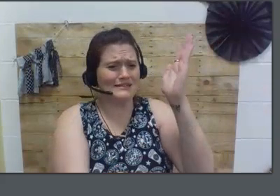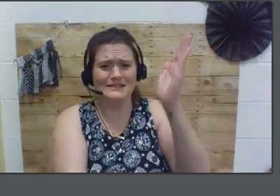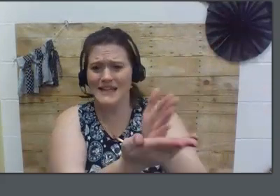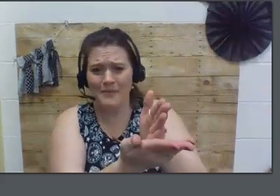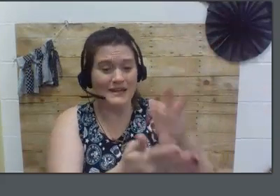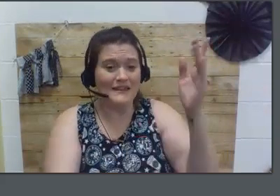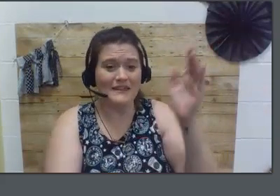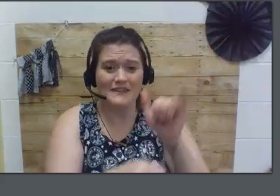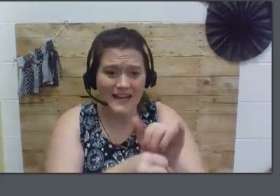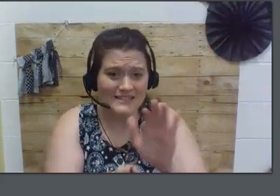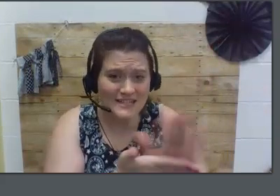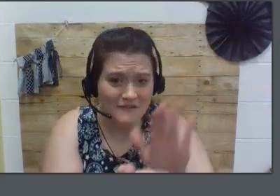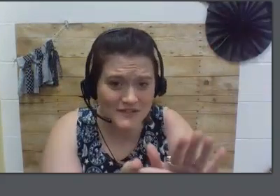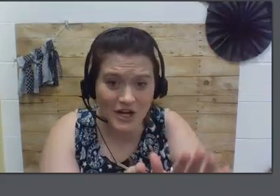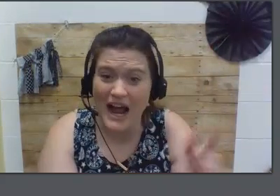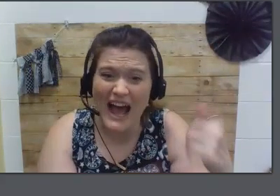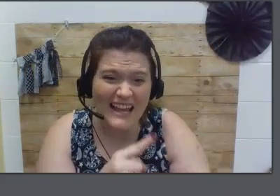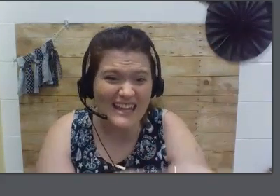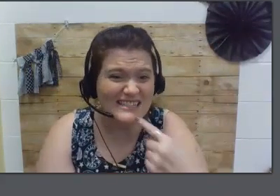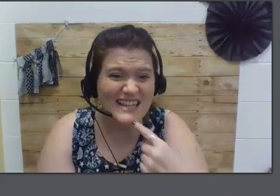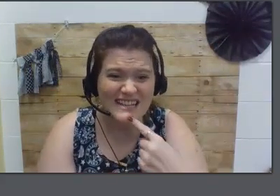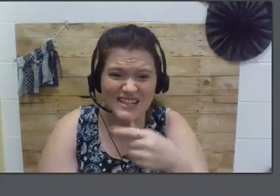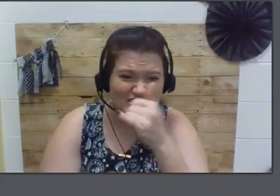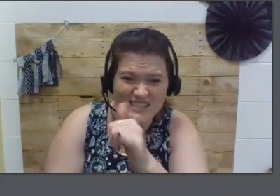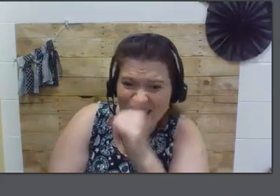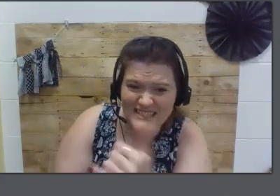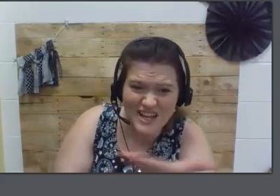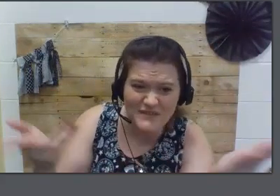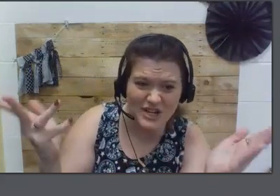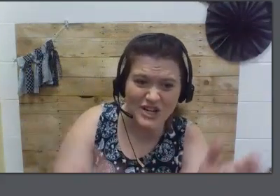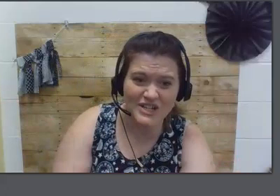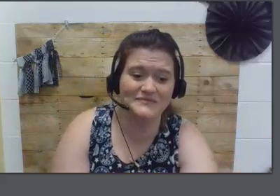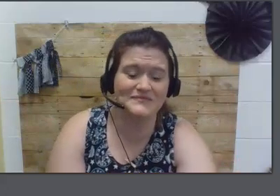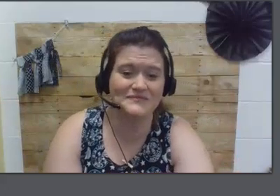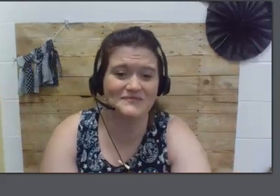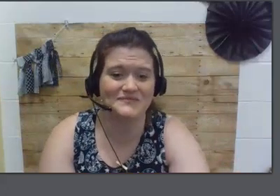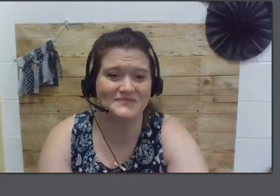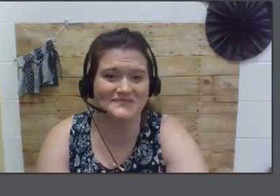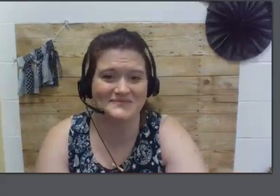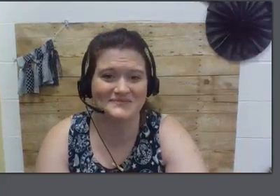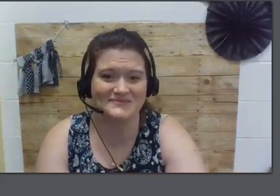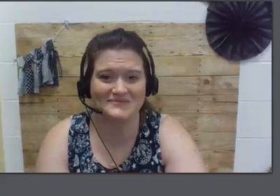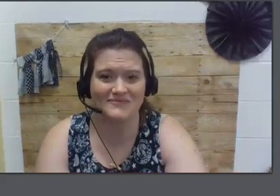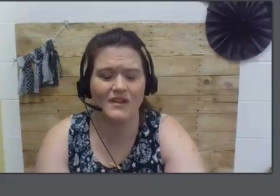Stop it! That's enough, sir. I can't say such silly stuff, sir.